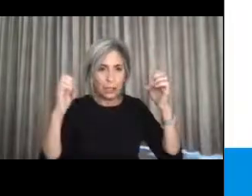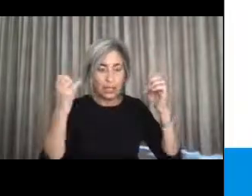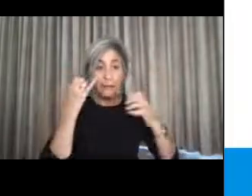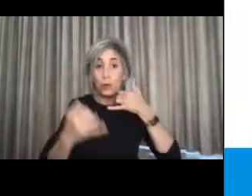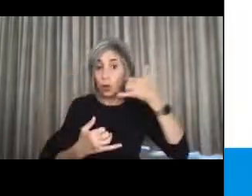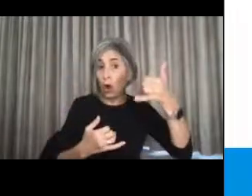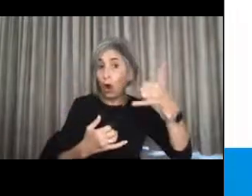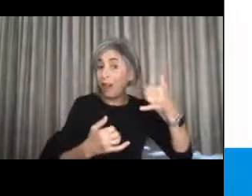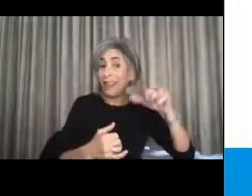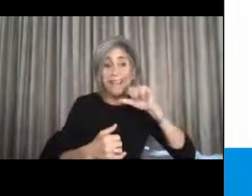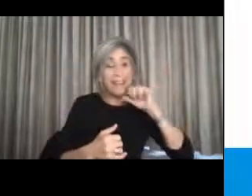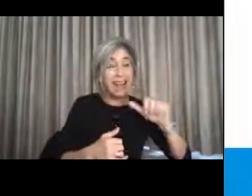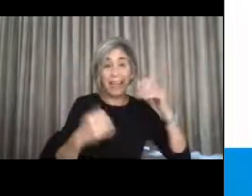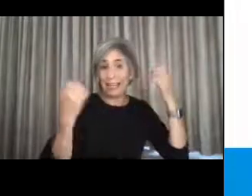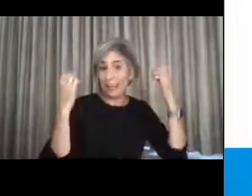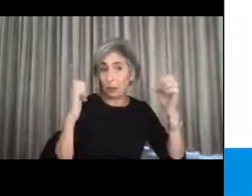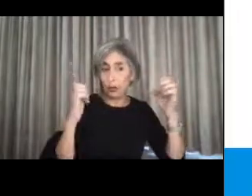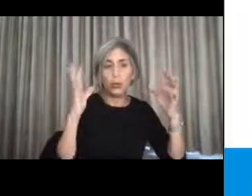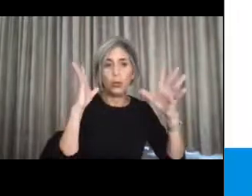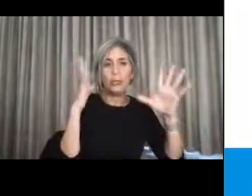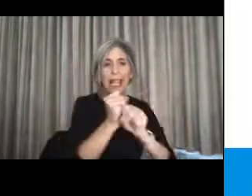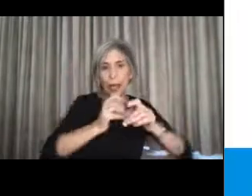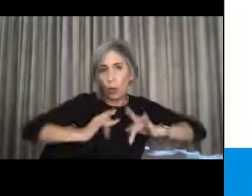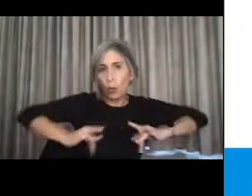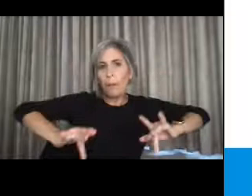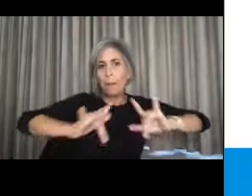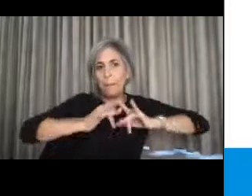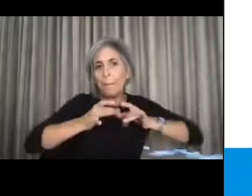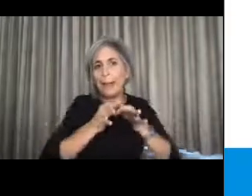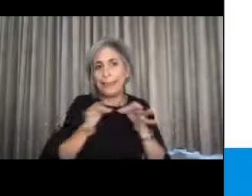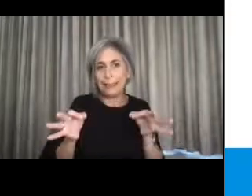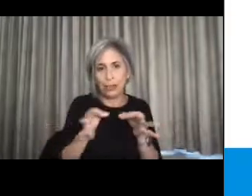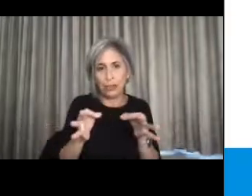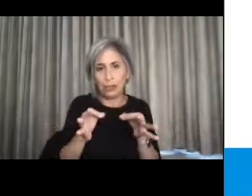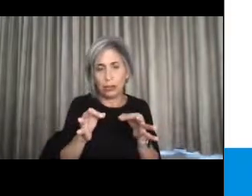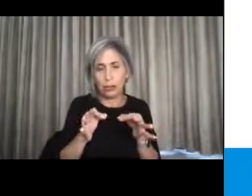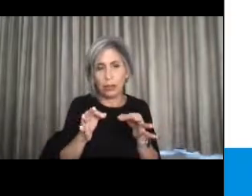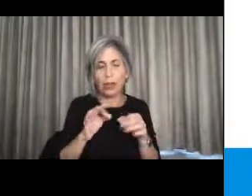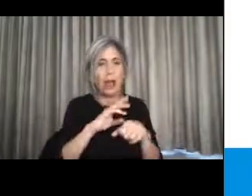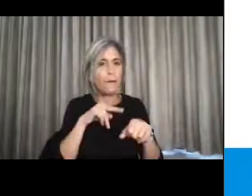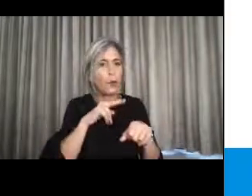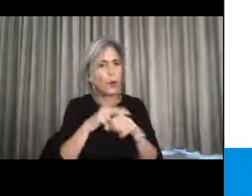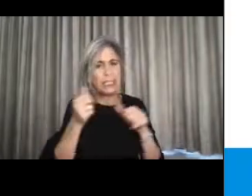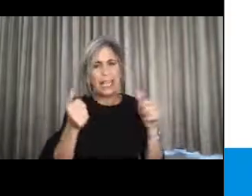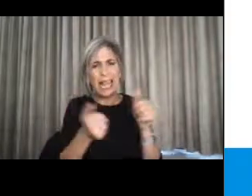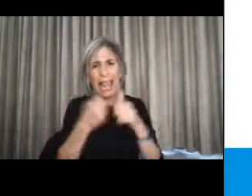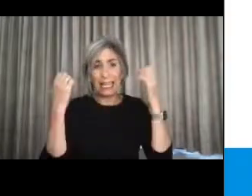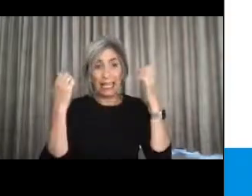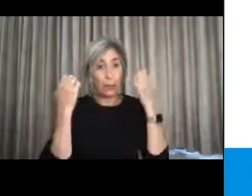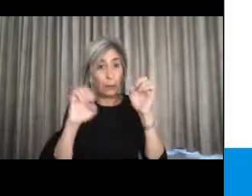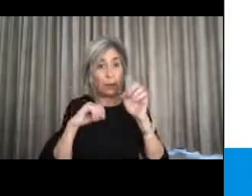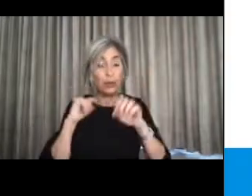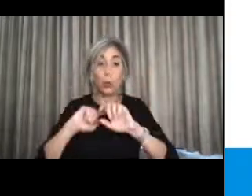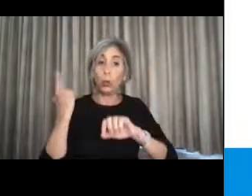non-emergency time, you will receive a recorded message only. Of course, for any emergency, we encourage